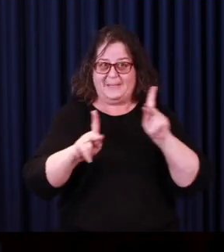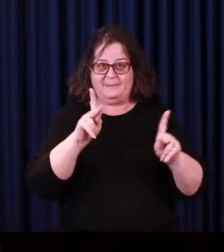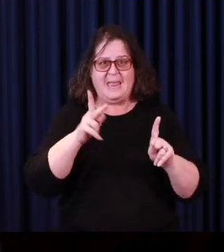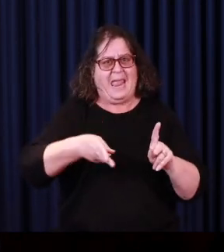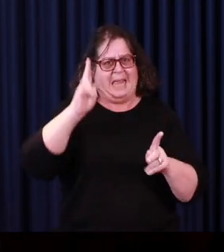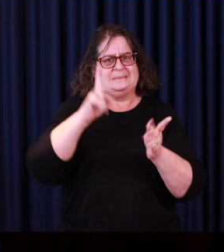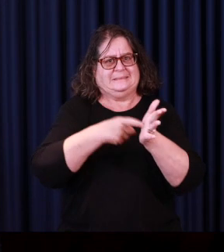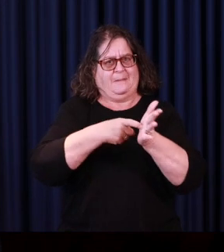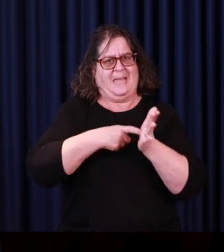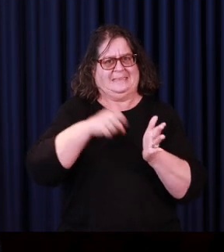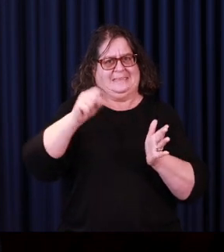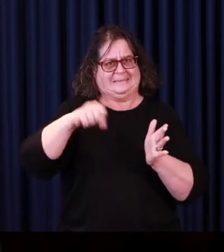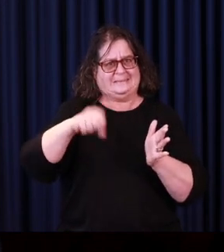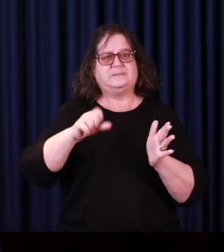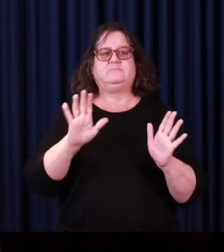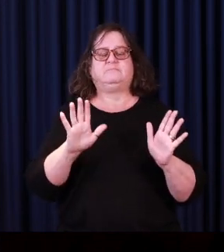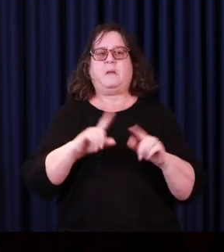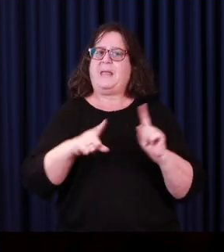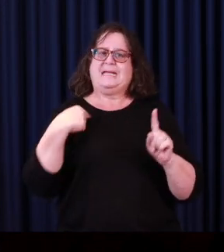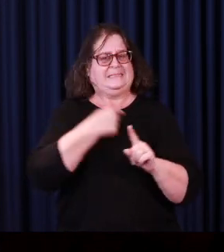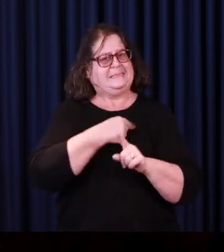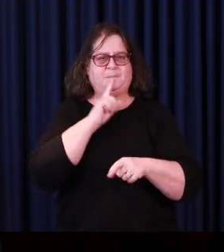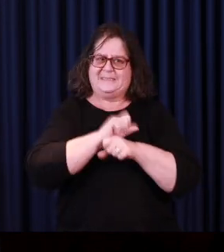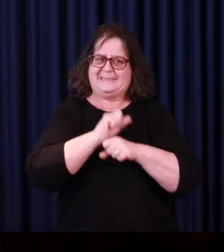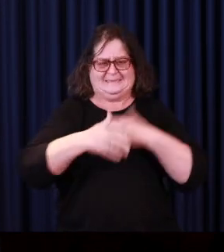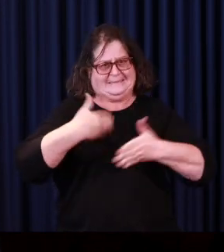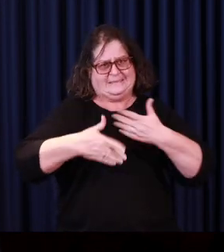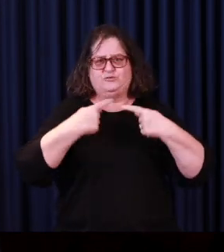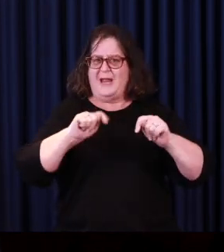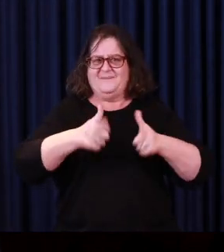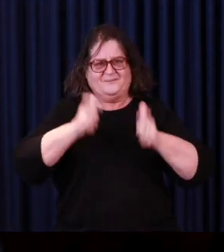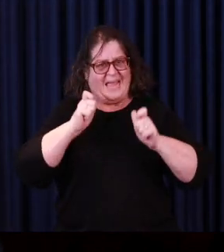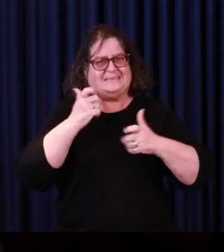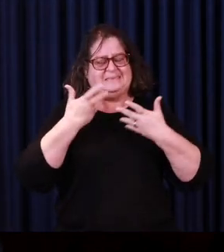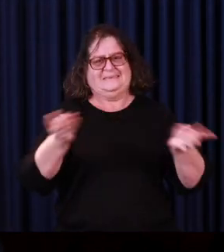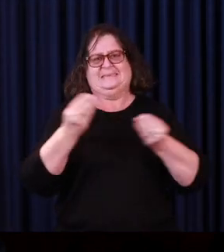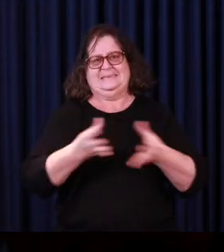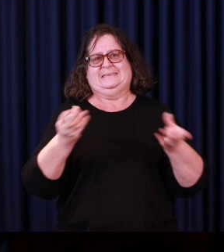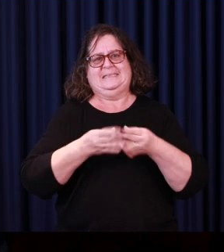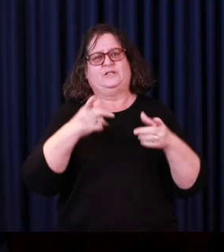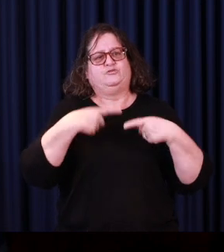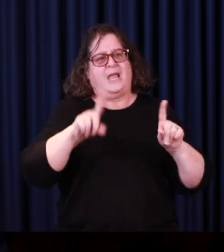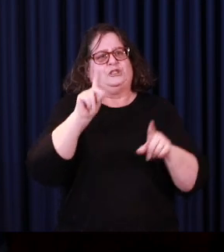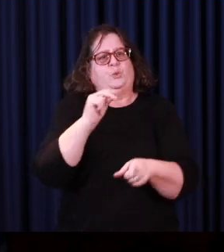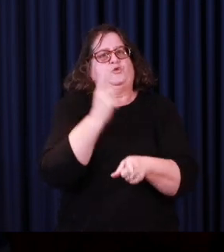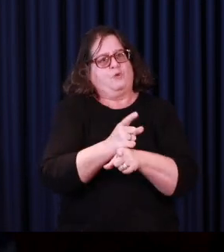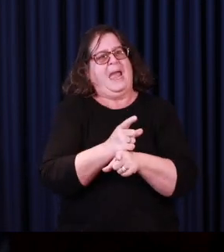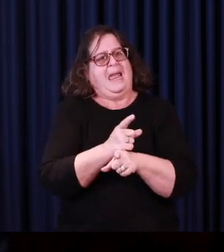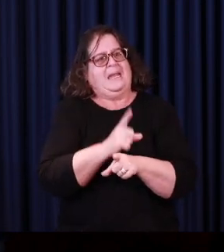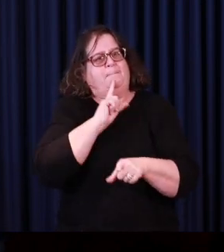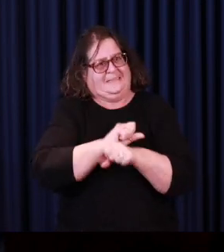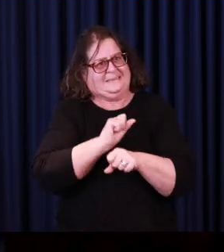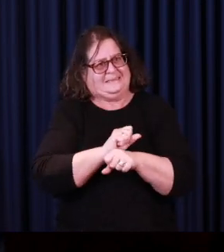to do it fast. We are going to do it right, and I assure you that we'll do it with a real sense